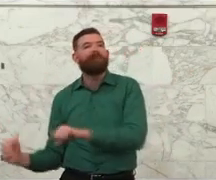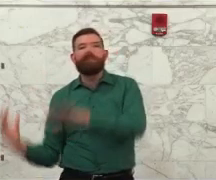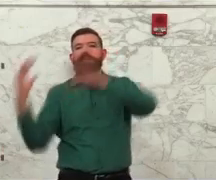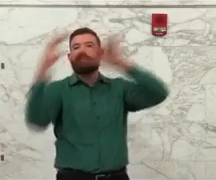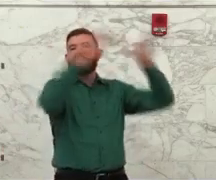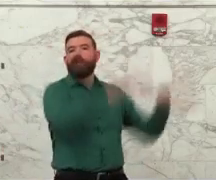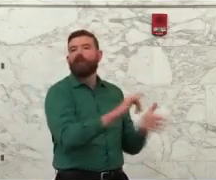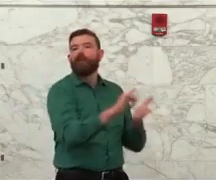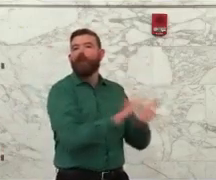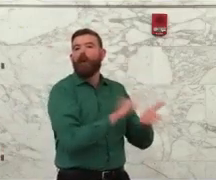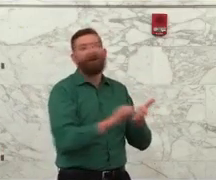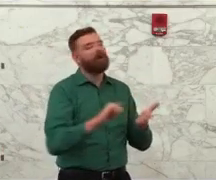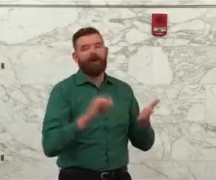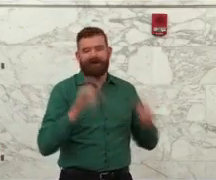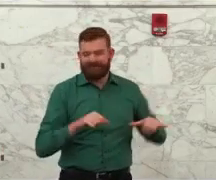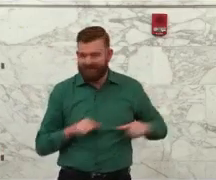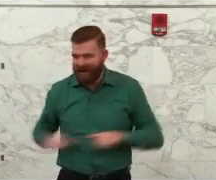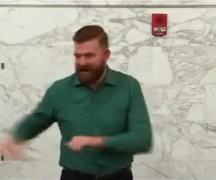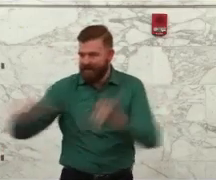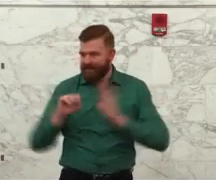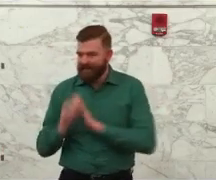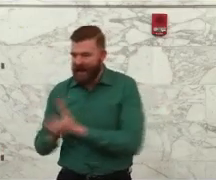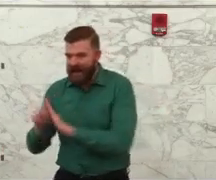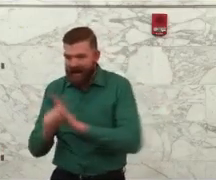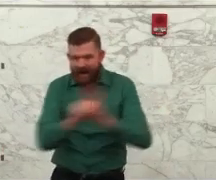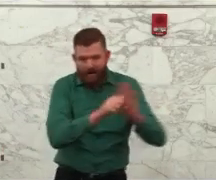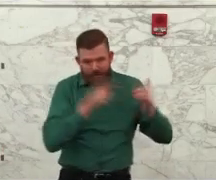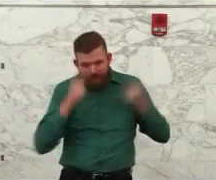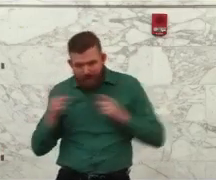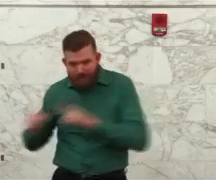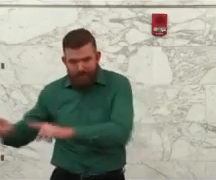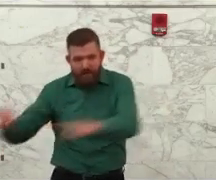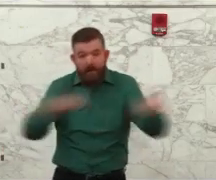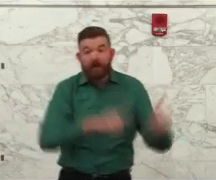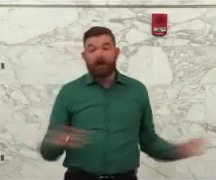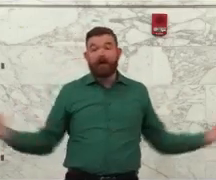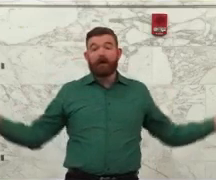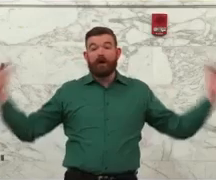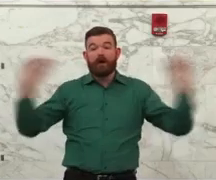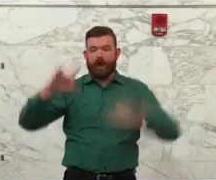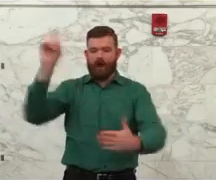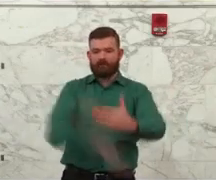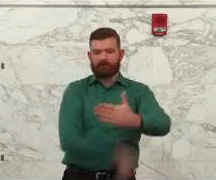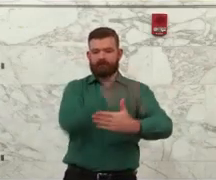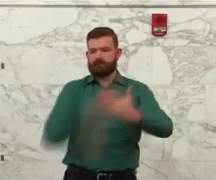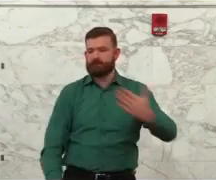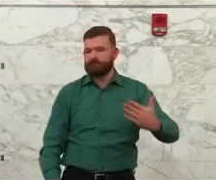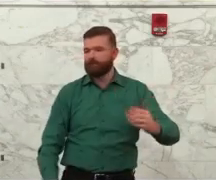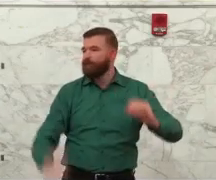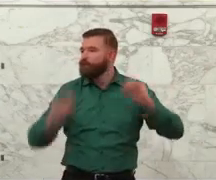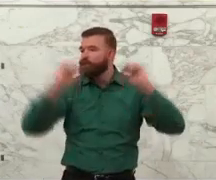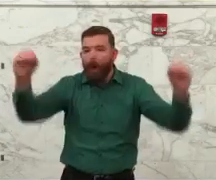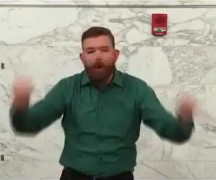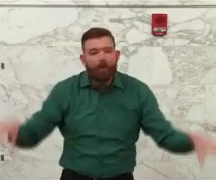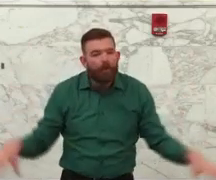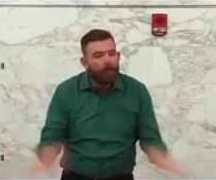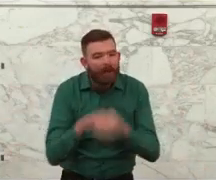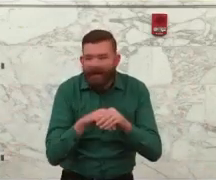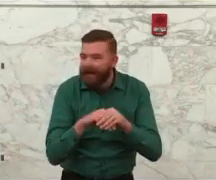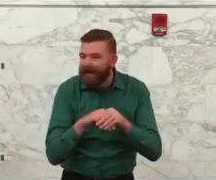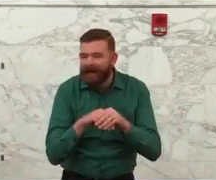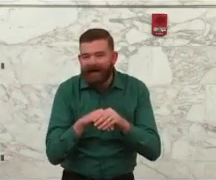all gatherings are canceled until further notice. This means no weddings, in-person services,